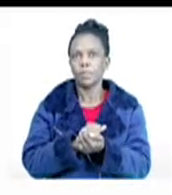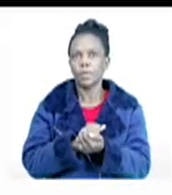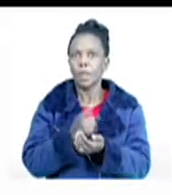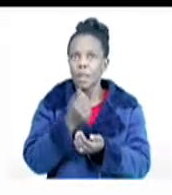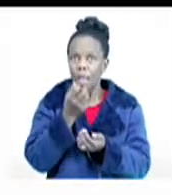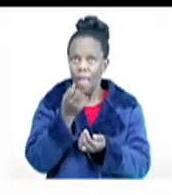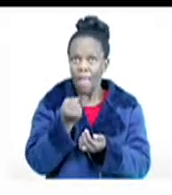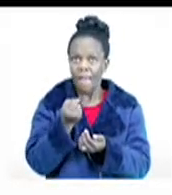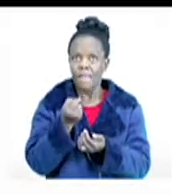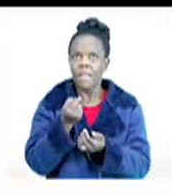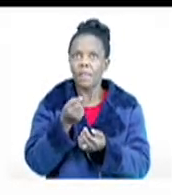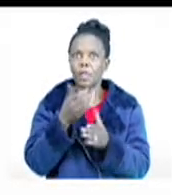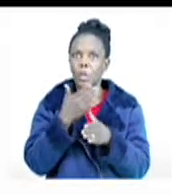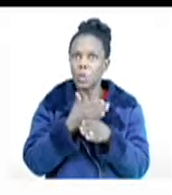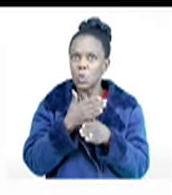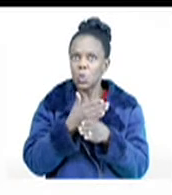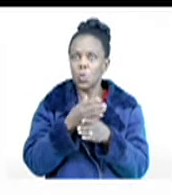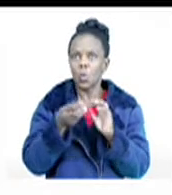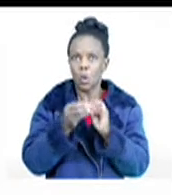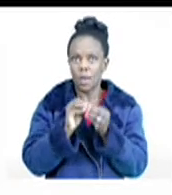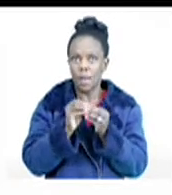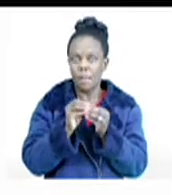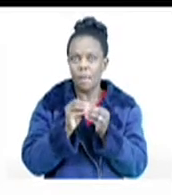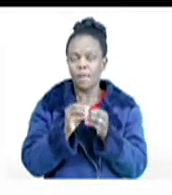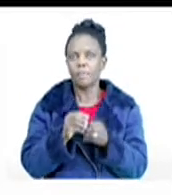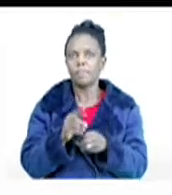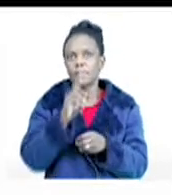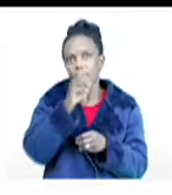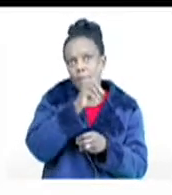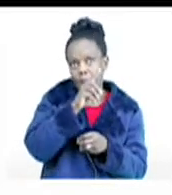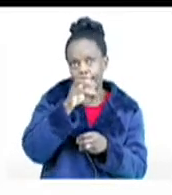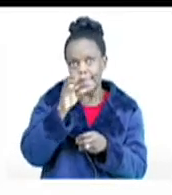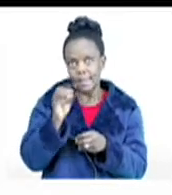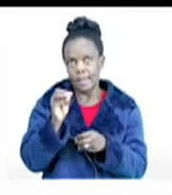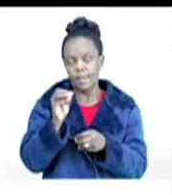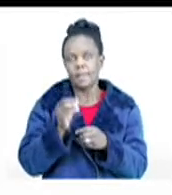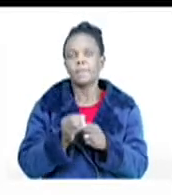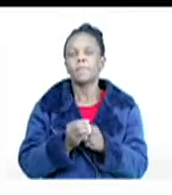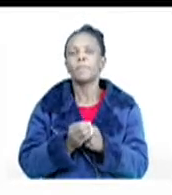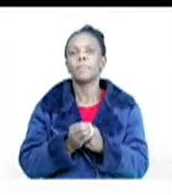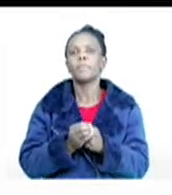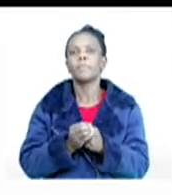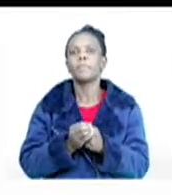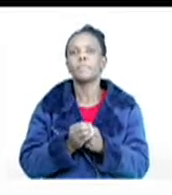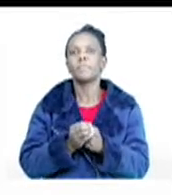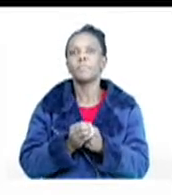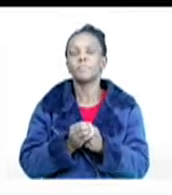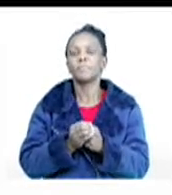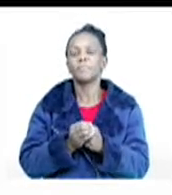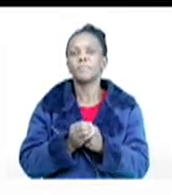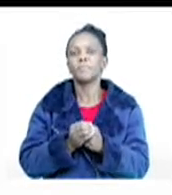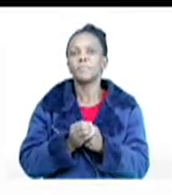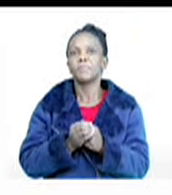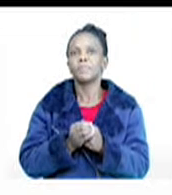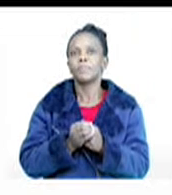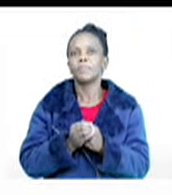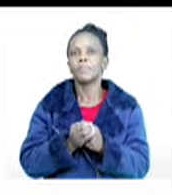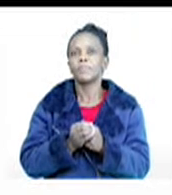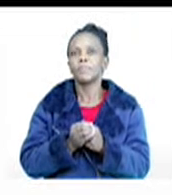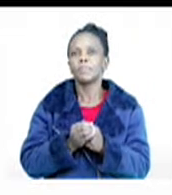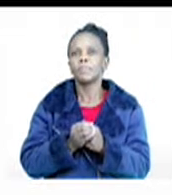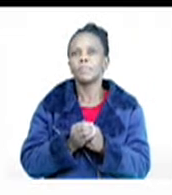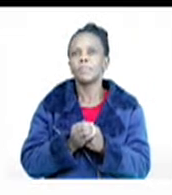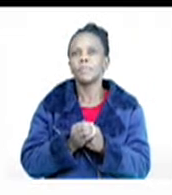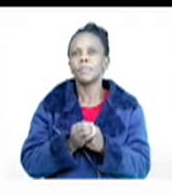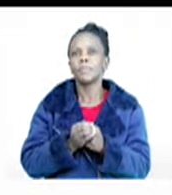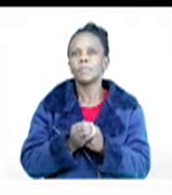number we're talking about. It is the number 10. And the number 10 is made up of